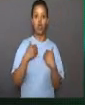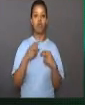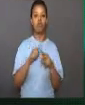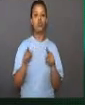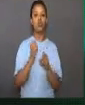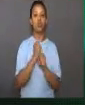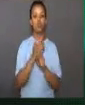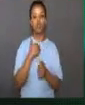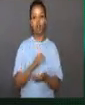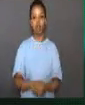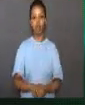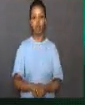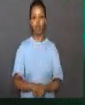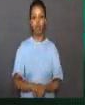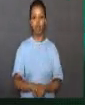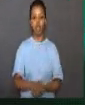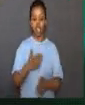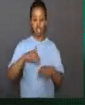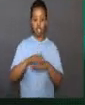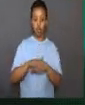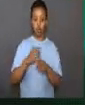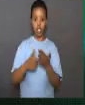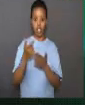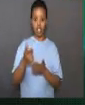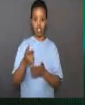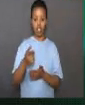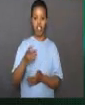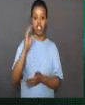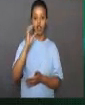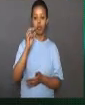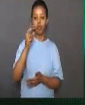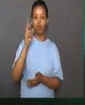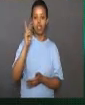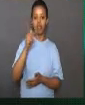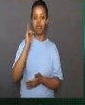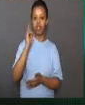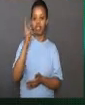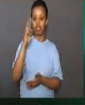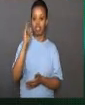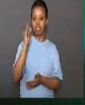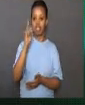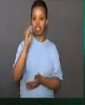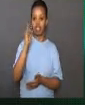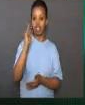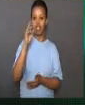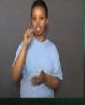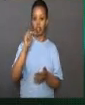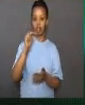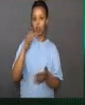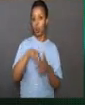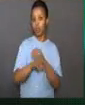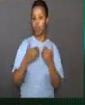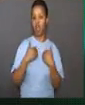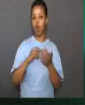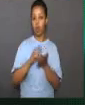function. The shells of crustaceans are solid, protective structures that